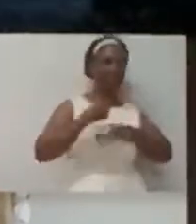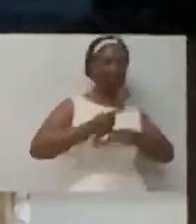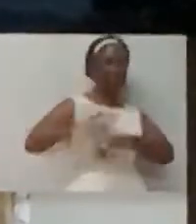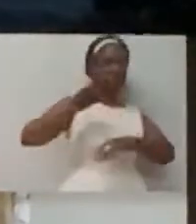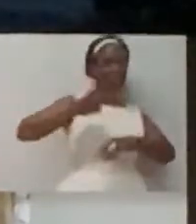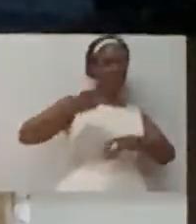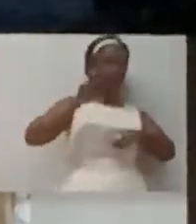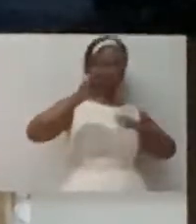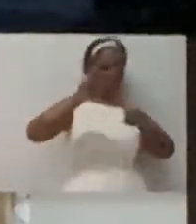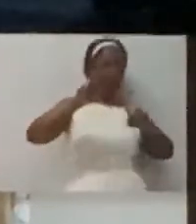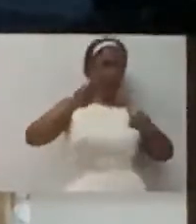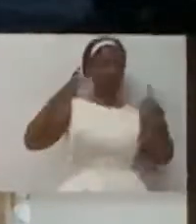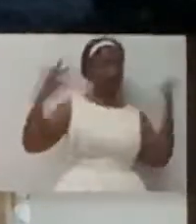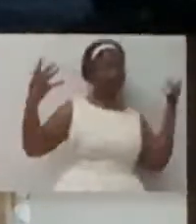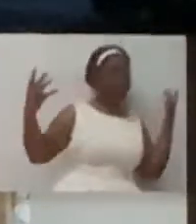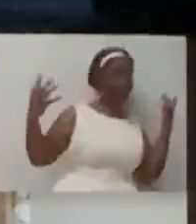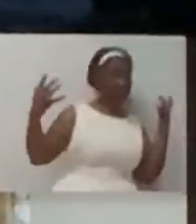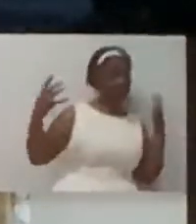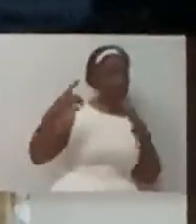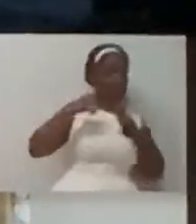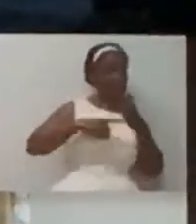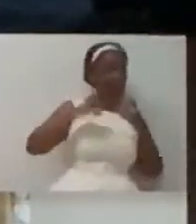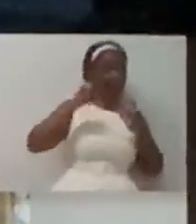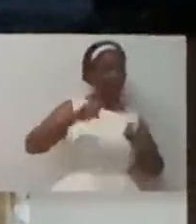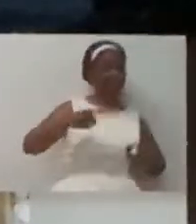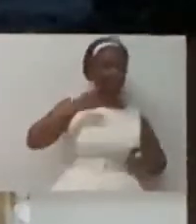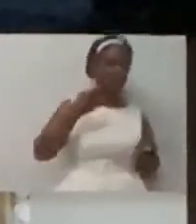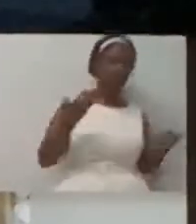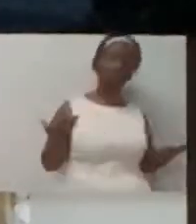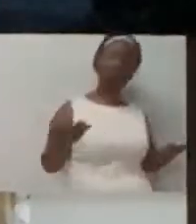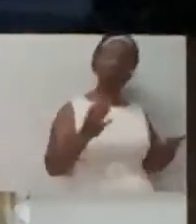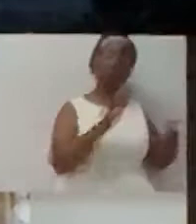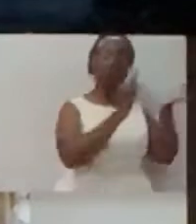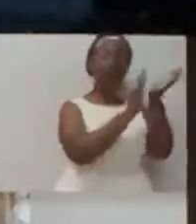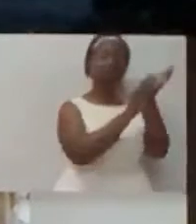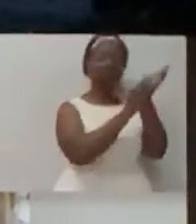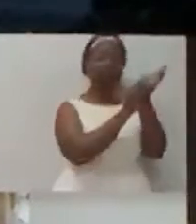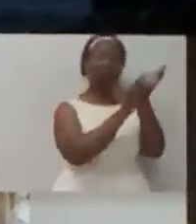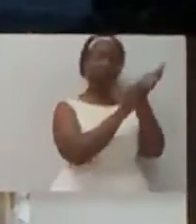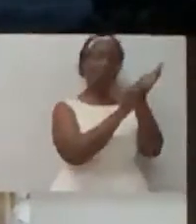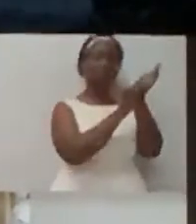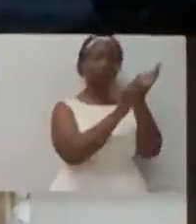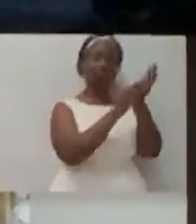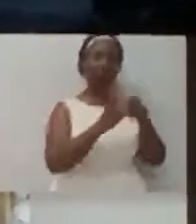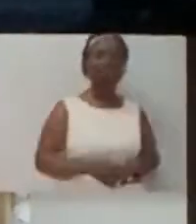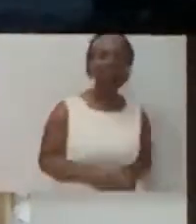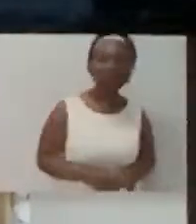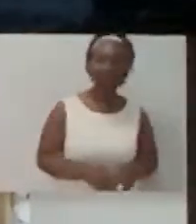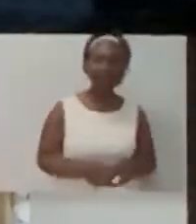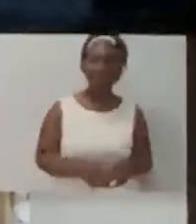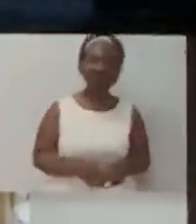American education. As your principal, what can I say other than, well played?